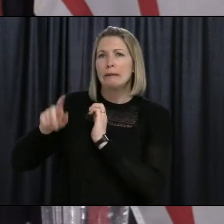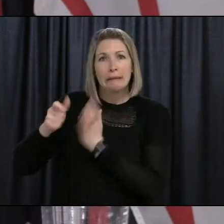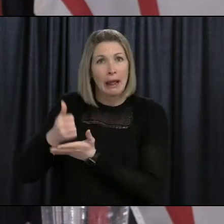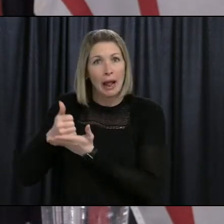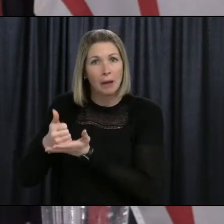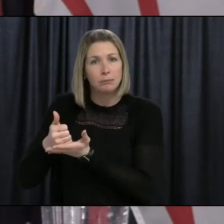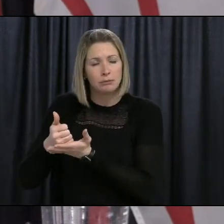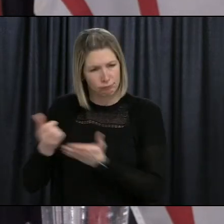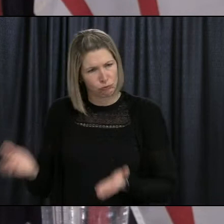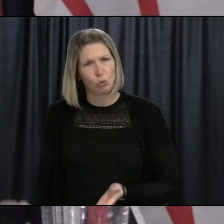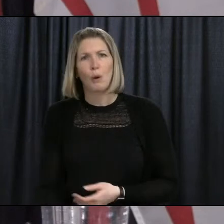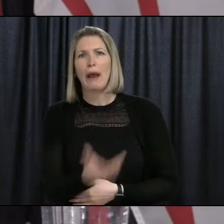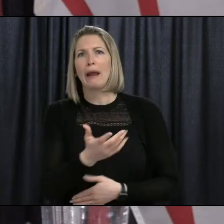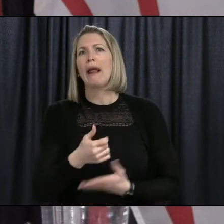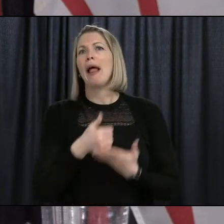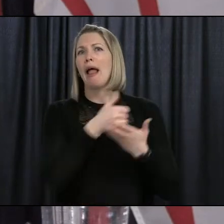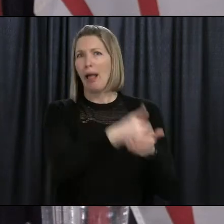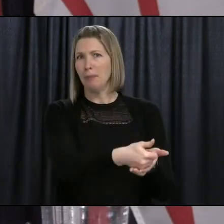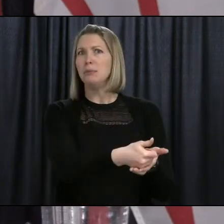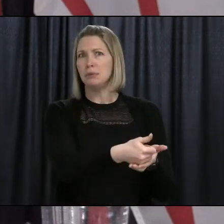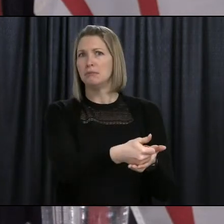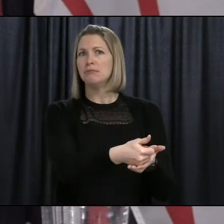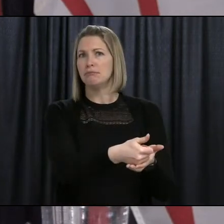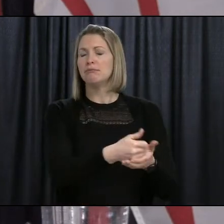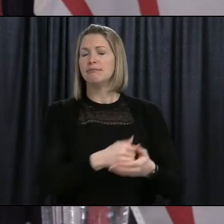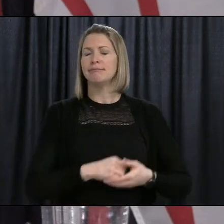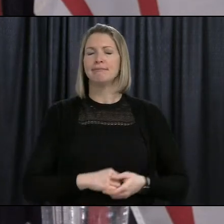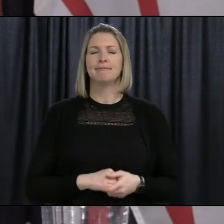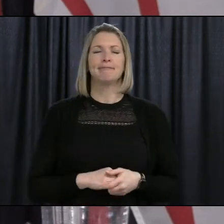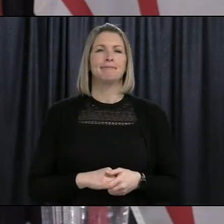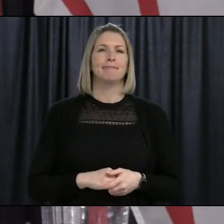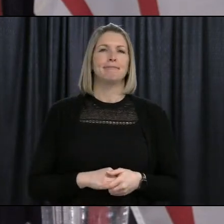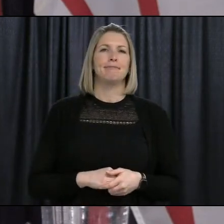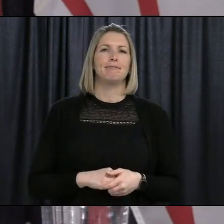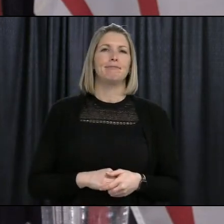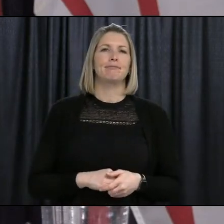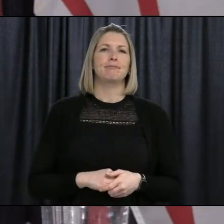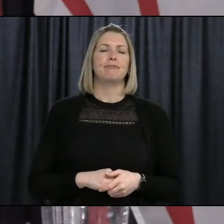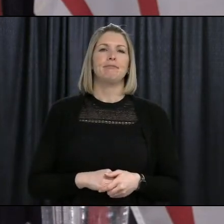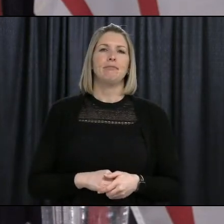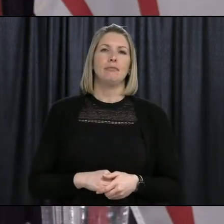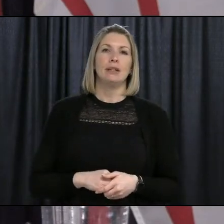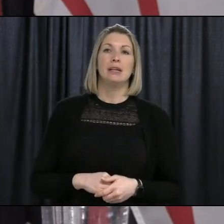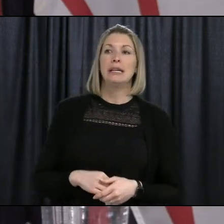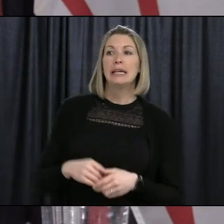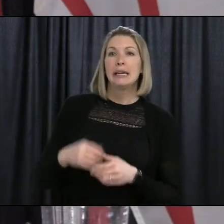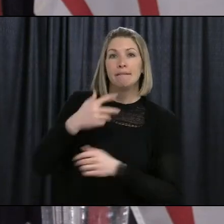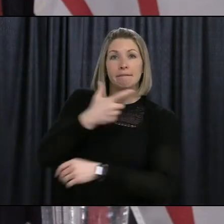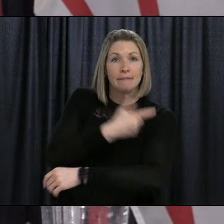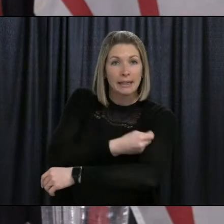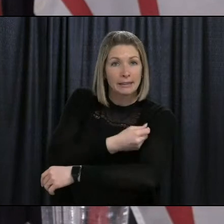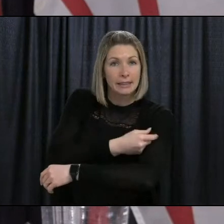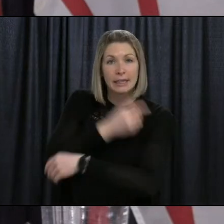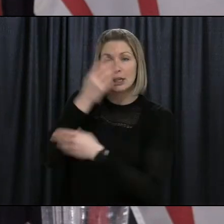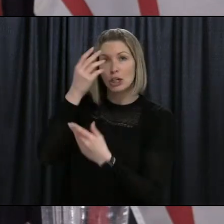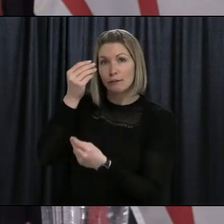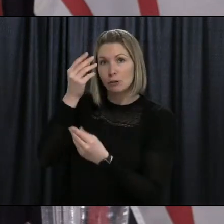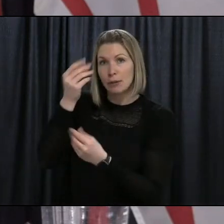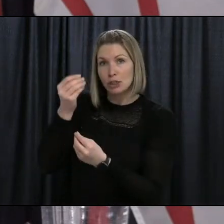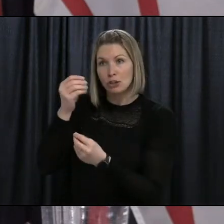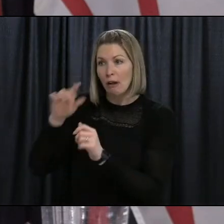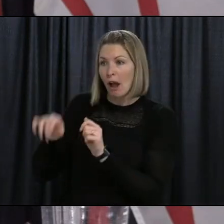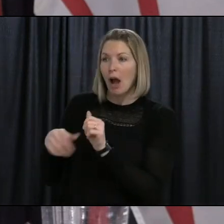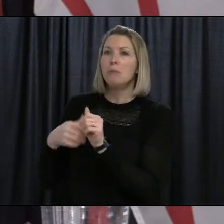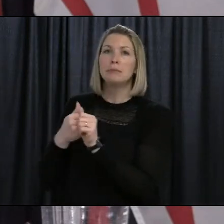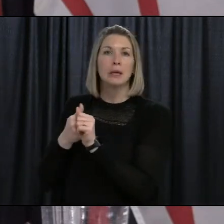friend. Go ahead, reach out and help them. We will keep everyone up to date as more vaccines make their way here to Newfoundland